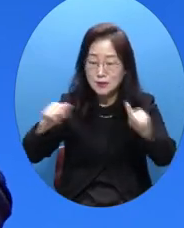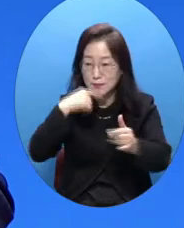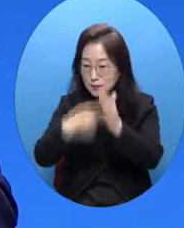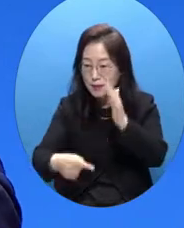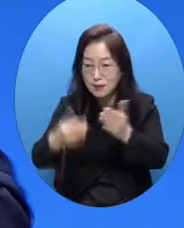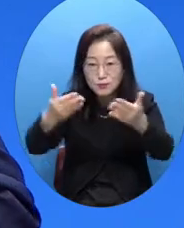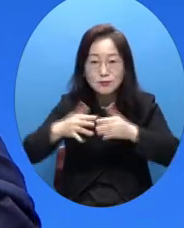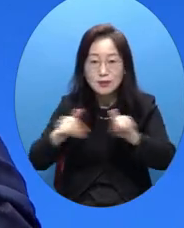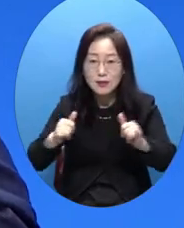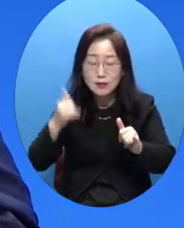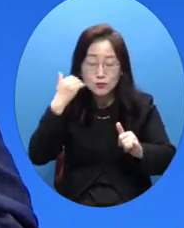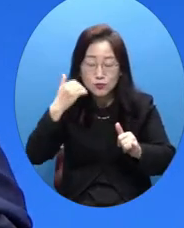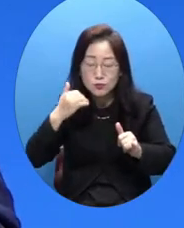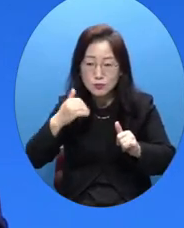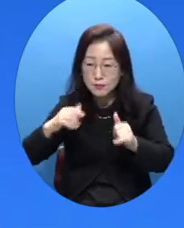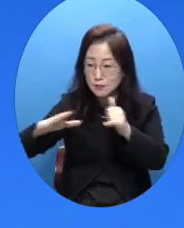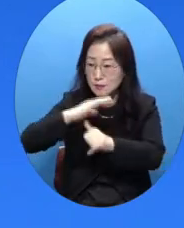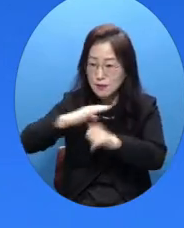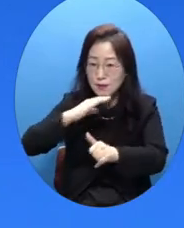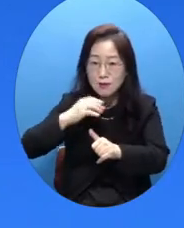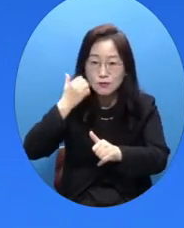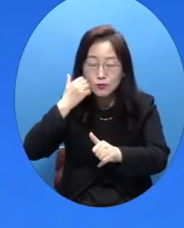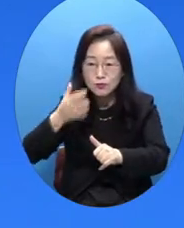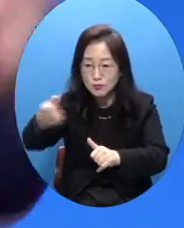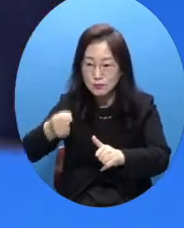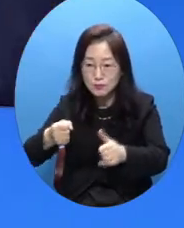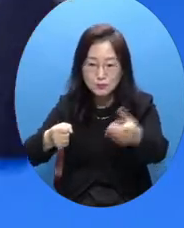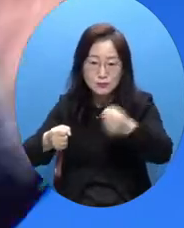didn't take revenge on his brothers